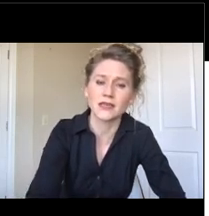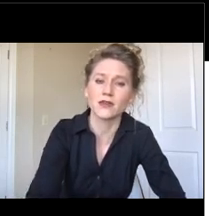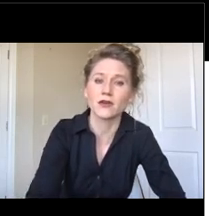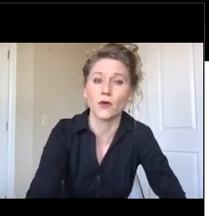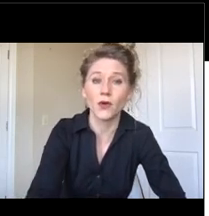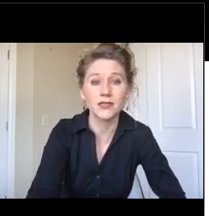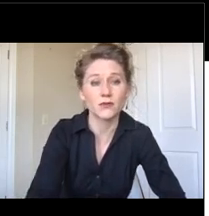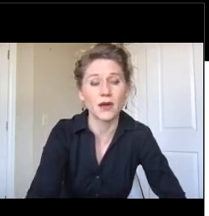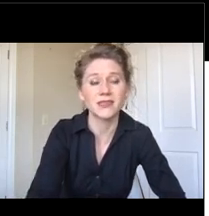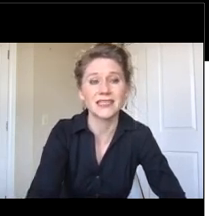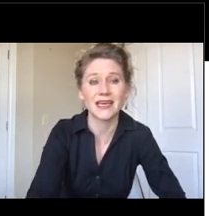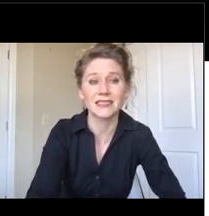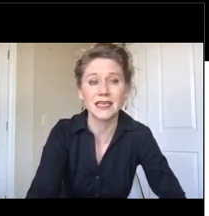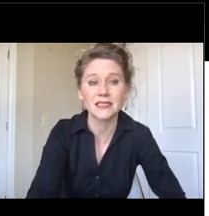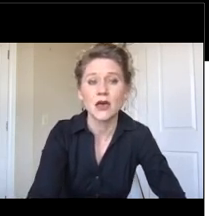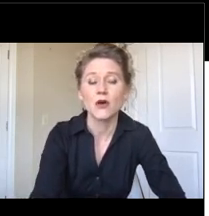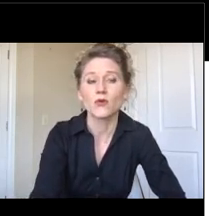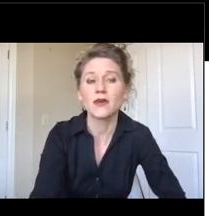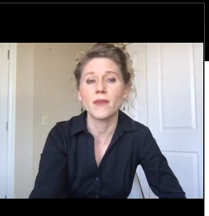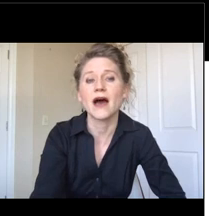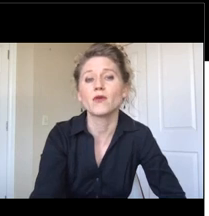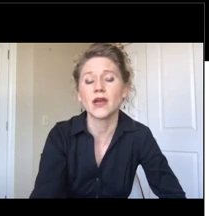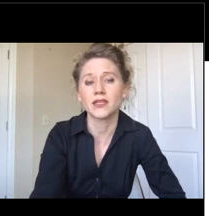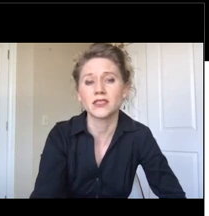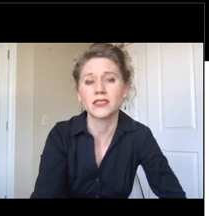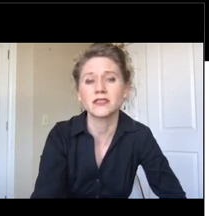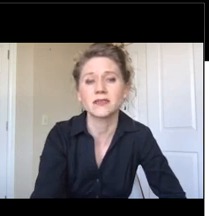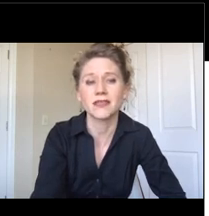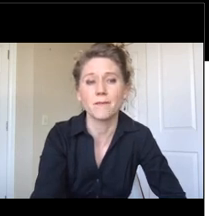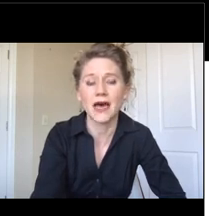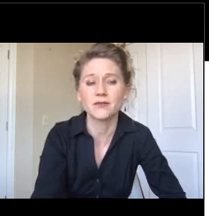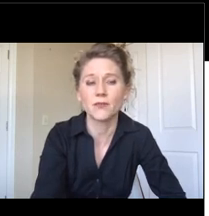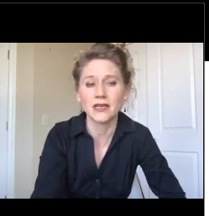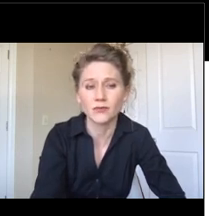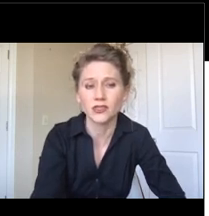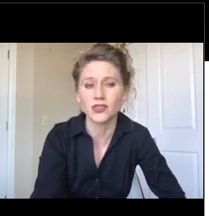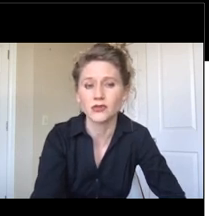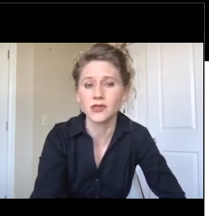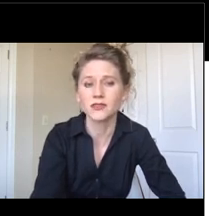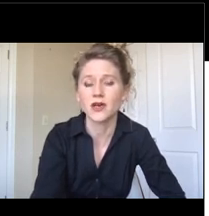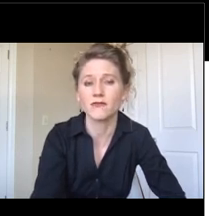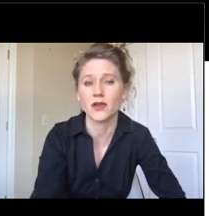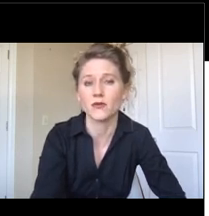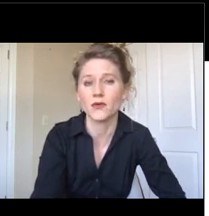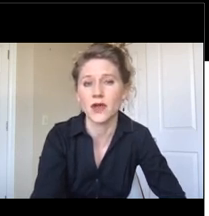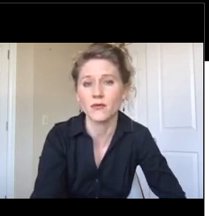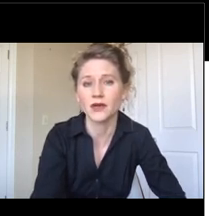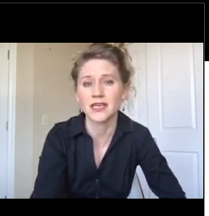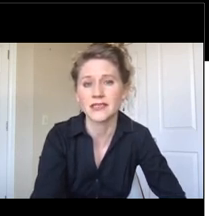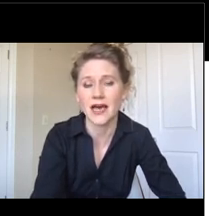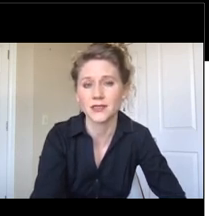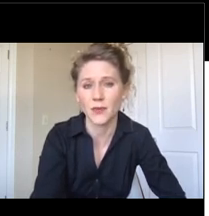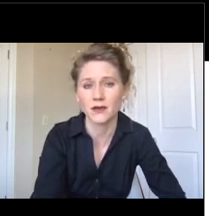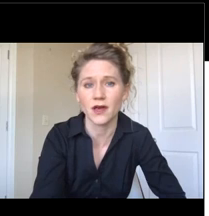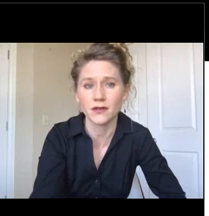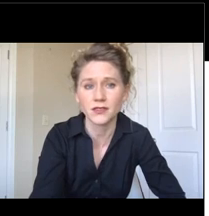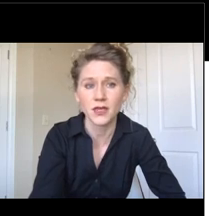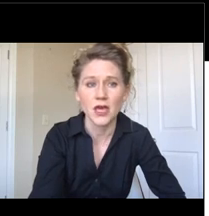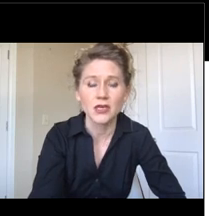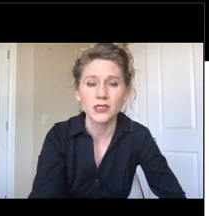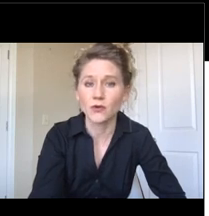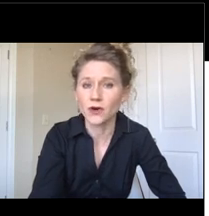a singular focus and promise, and that is this: we empower agencies to be the best possible stewards of their road networks and